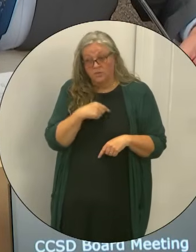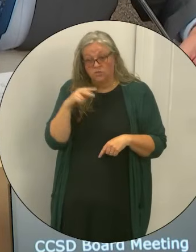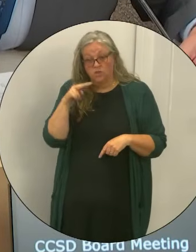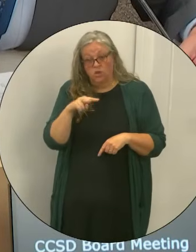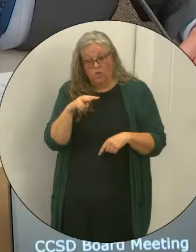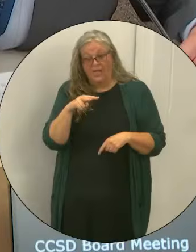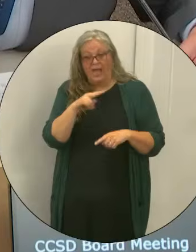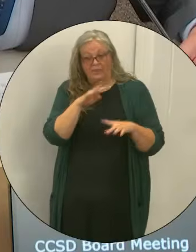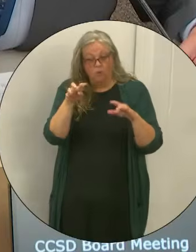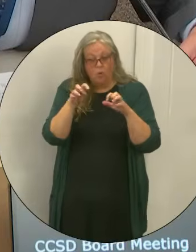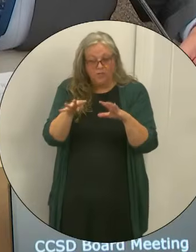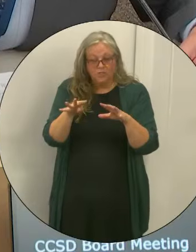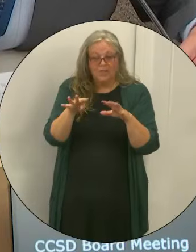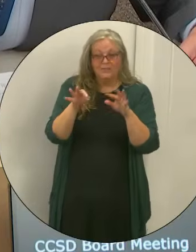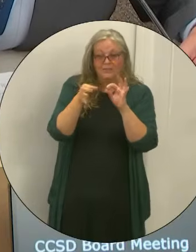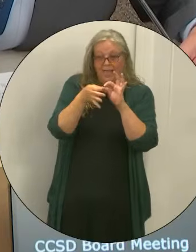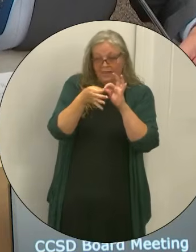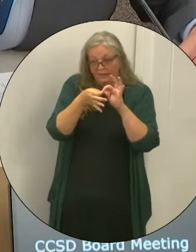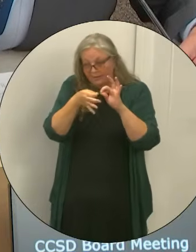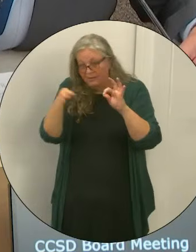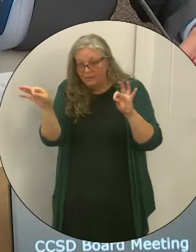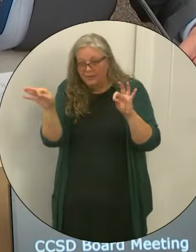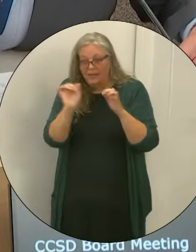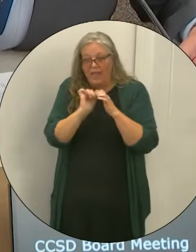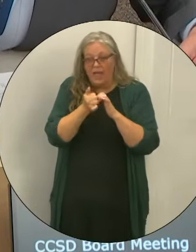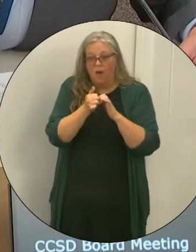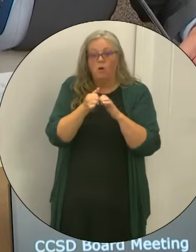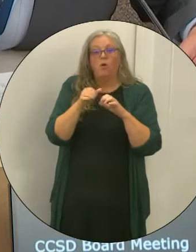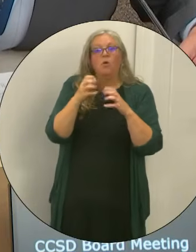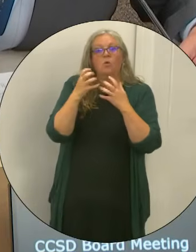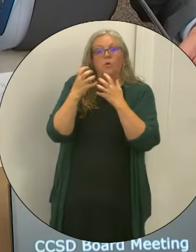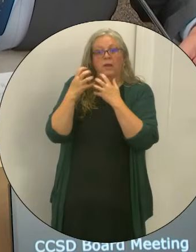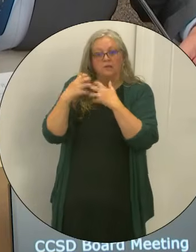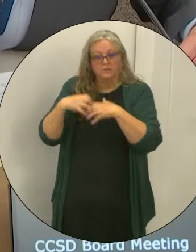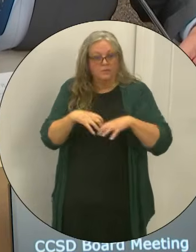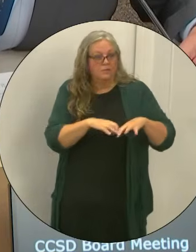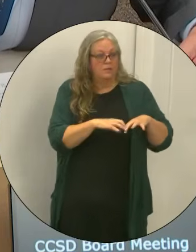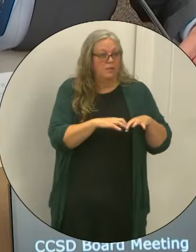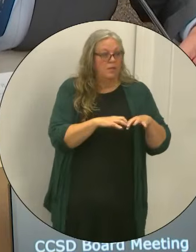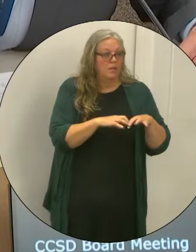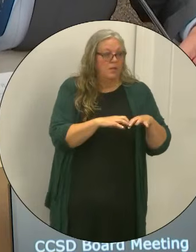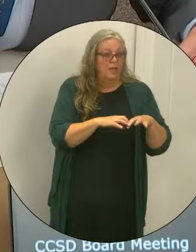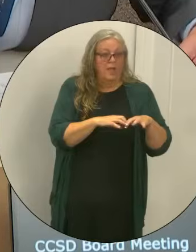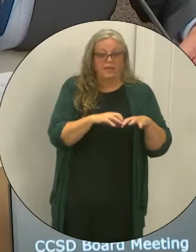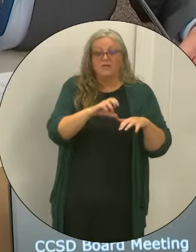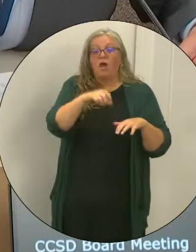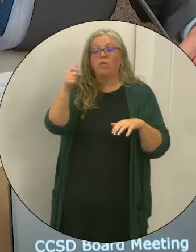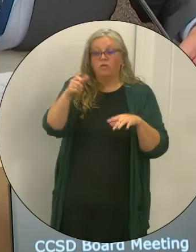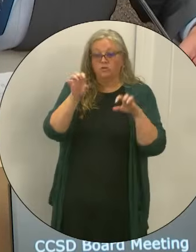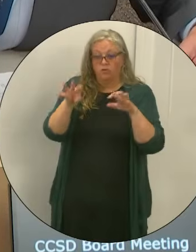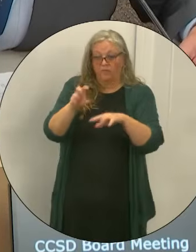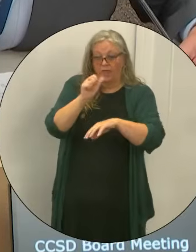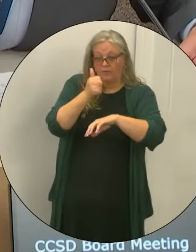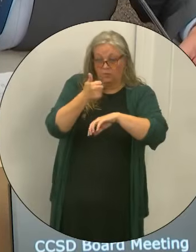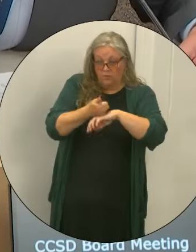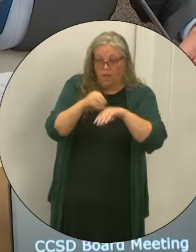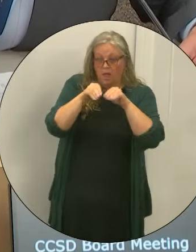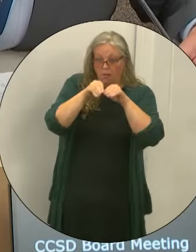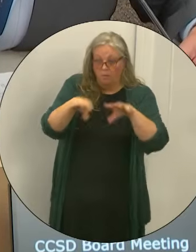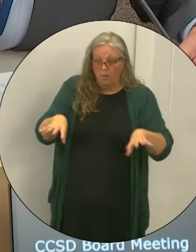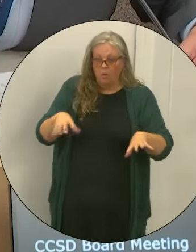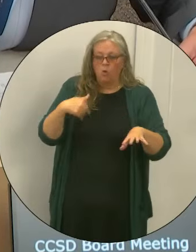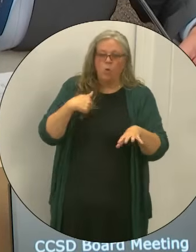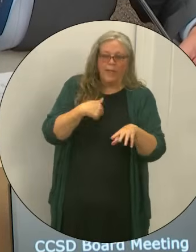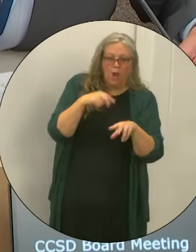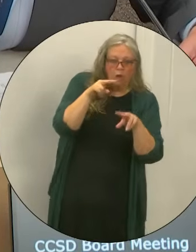questions and how we phrase those questions moving forward. We're also doing that in alignment with NDE as they do their surveys that are also being pushed out to